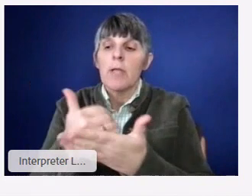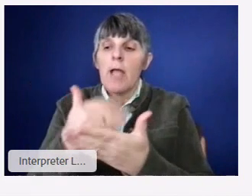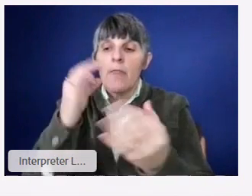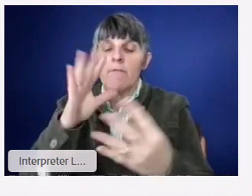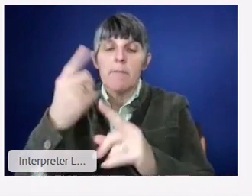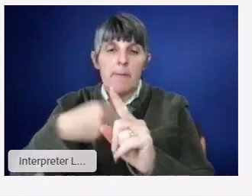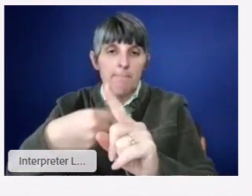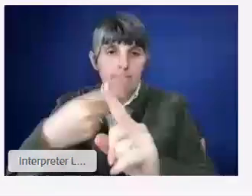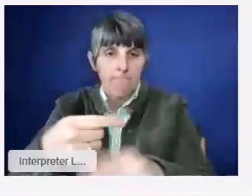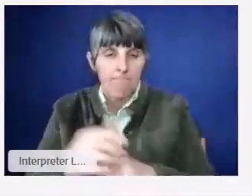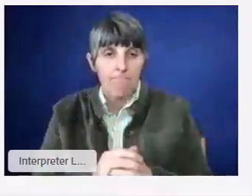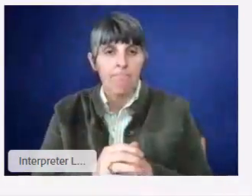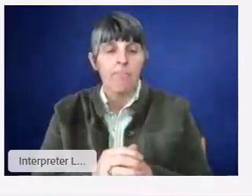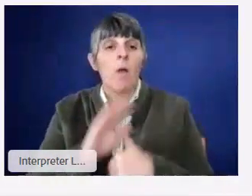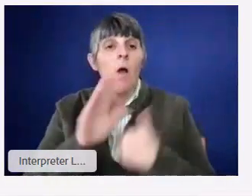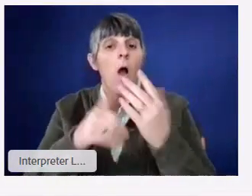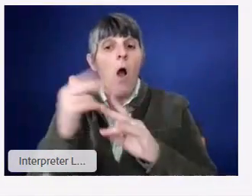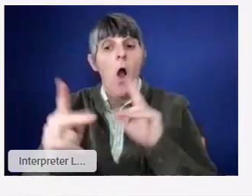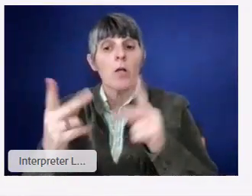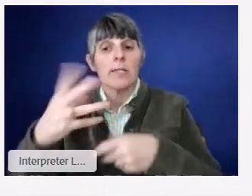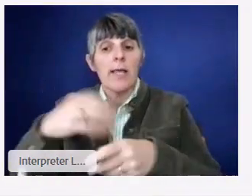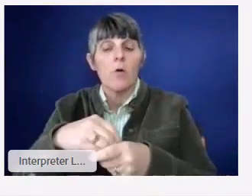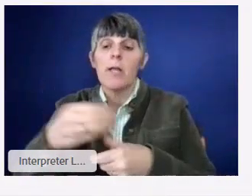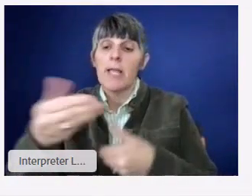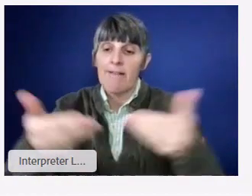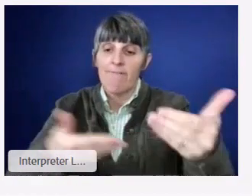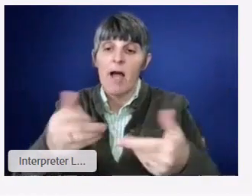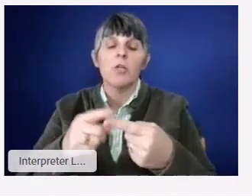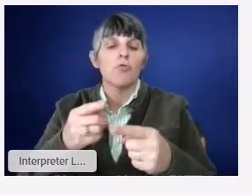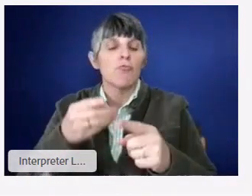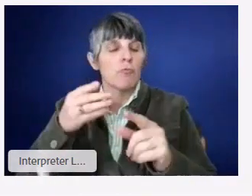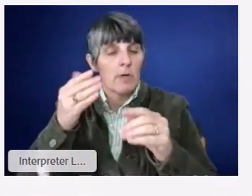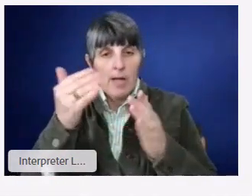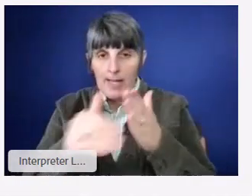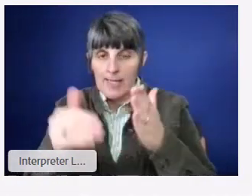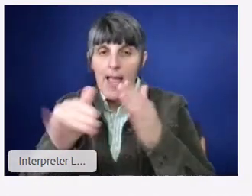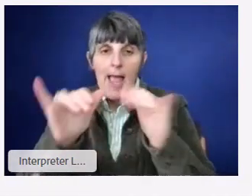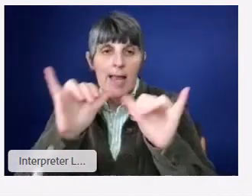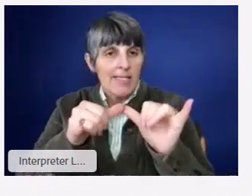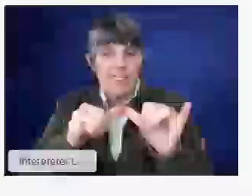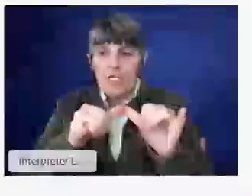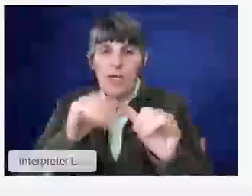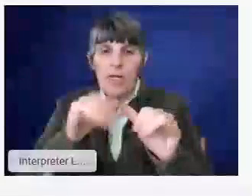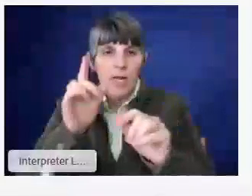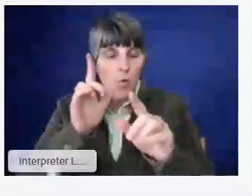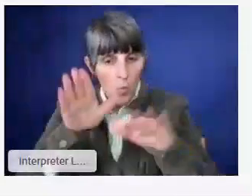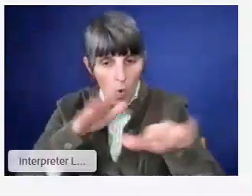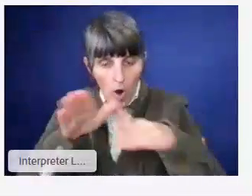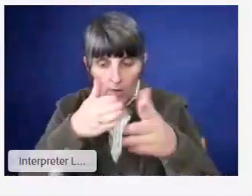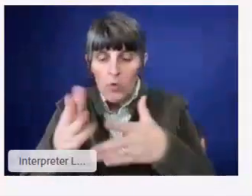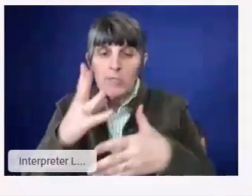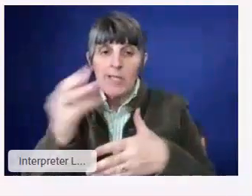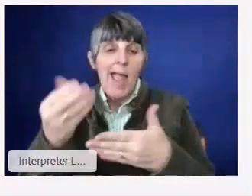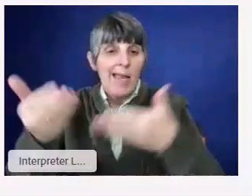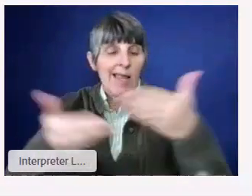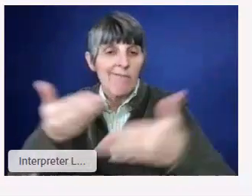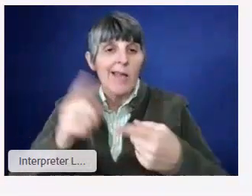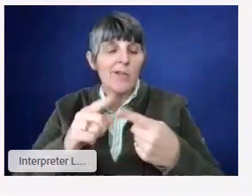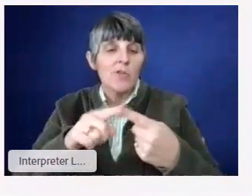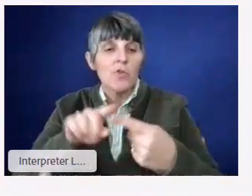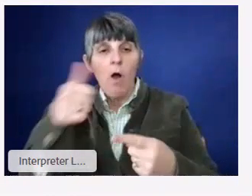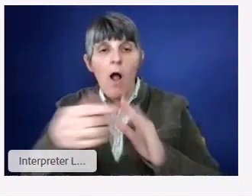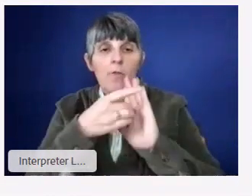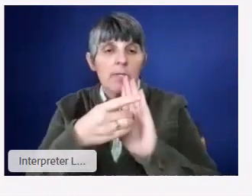basis. All stakeholders were also invited to recurring system engineering walkthroughs, and stakeholders were invited to ongoing agile demos and